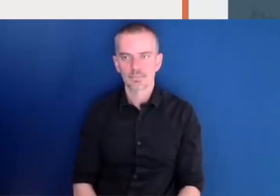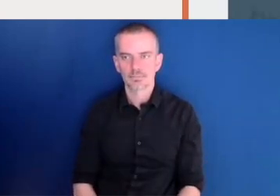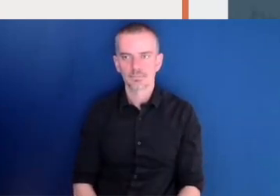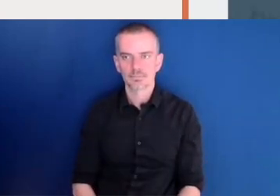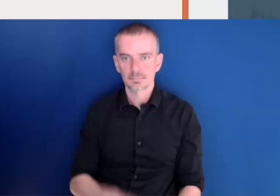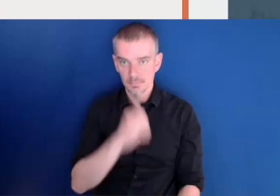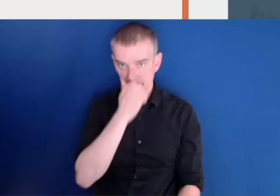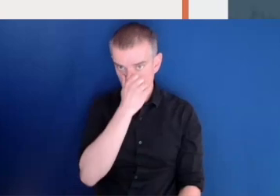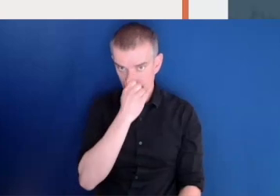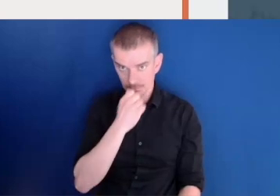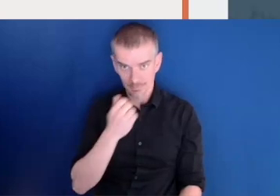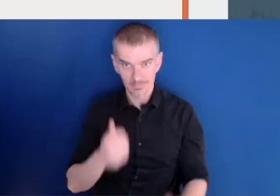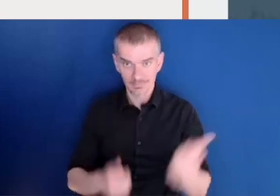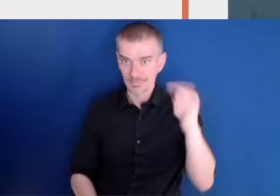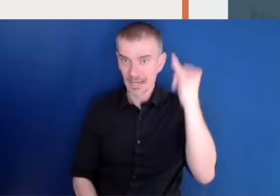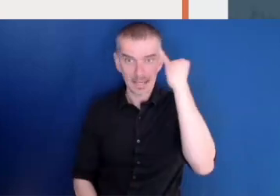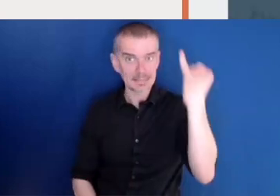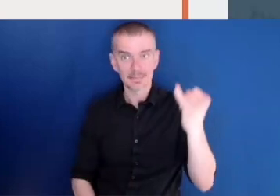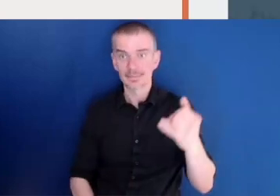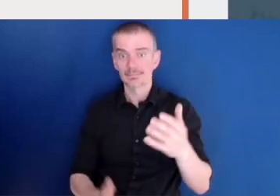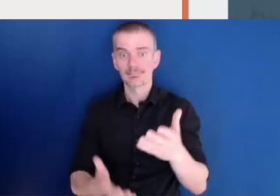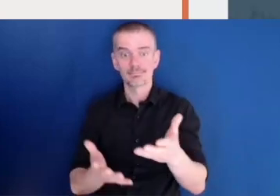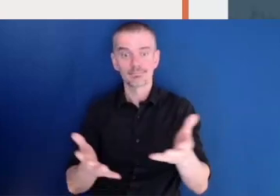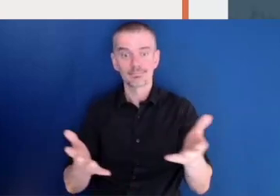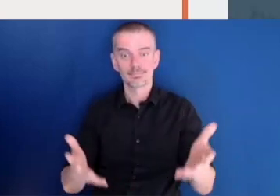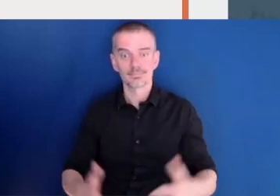So any ideas, anybody?